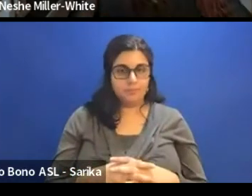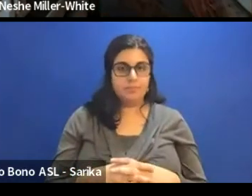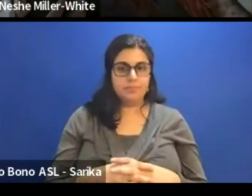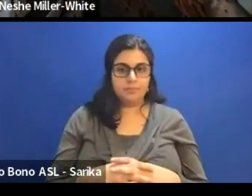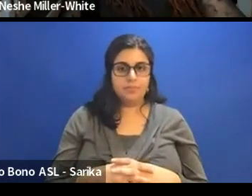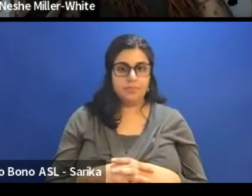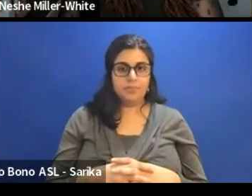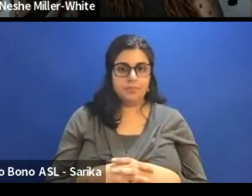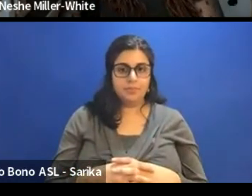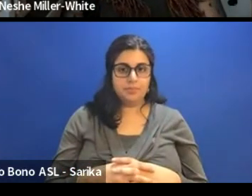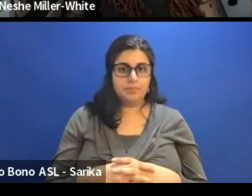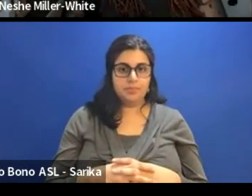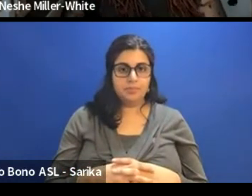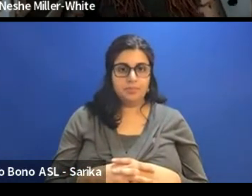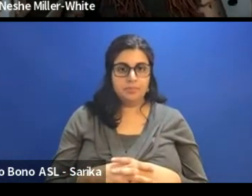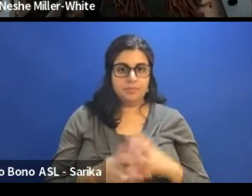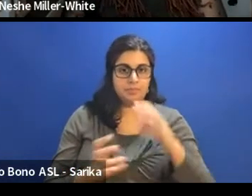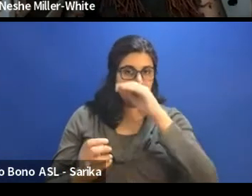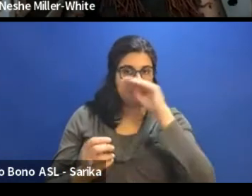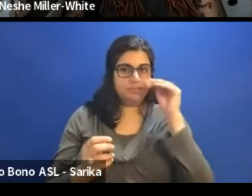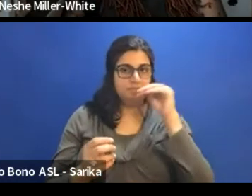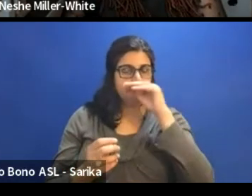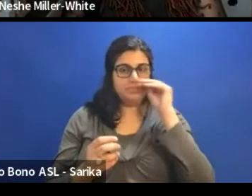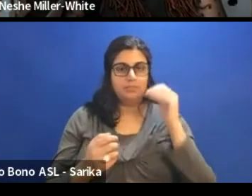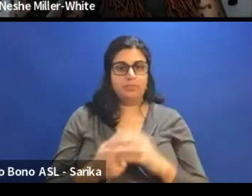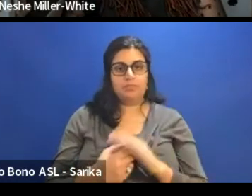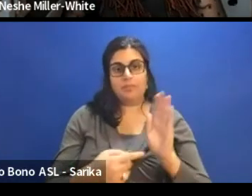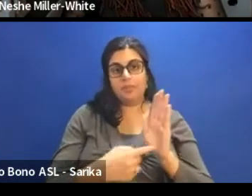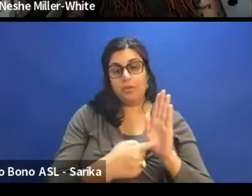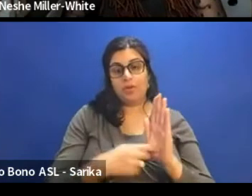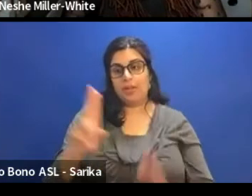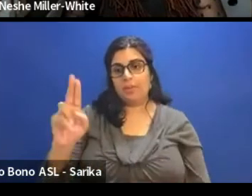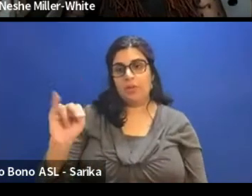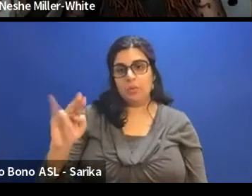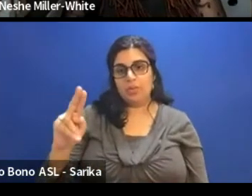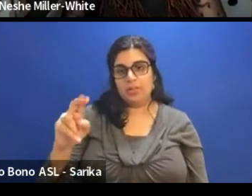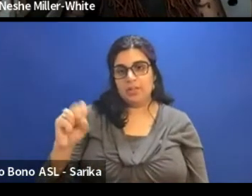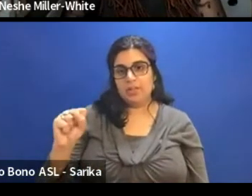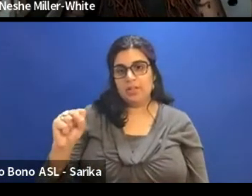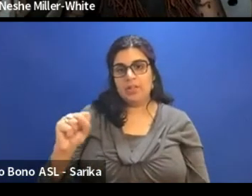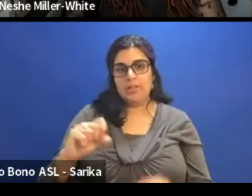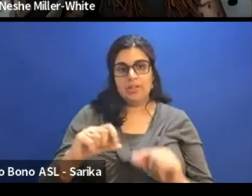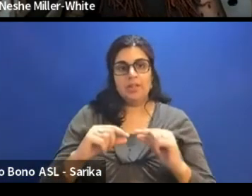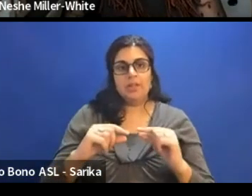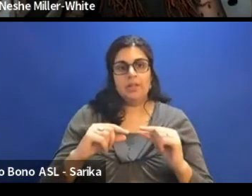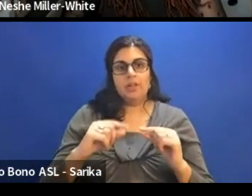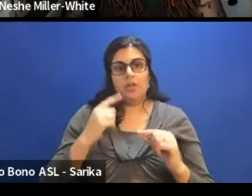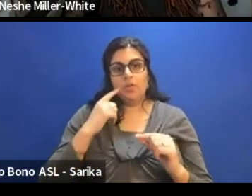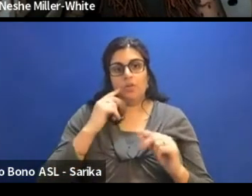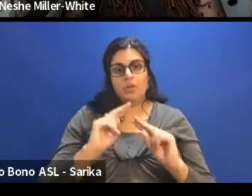was a lot of change within, for example, the unions, right? And so Actors Equity